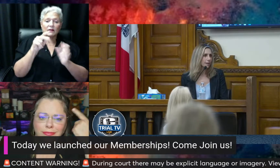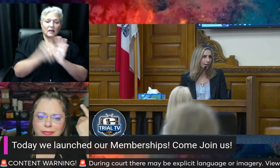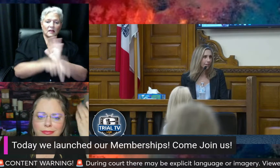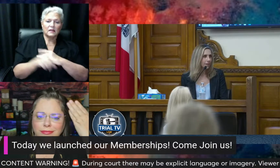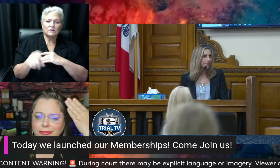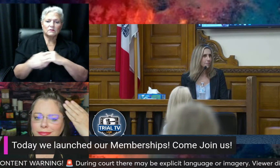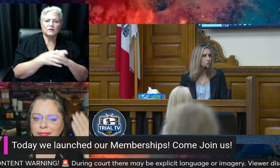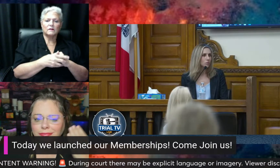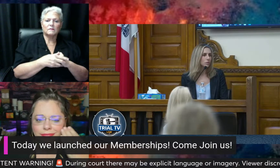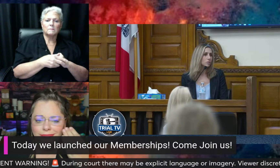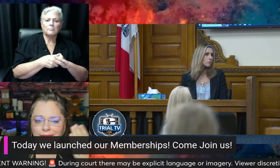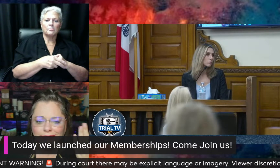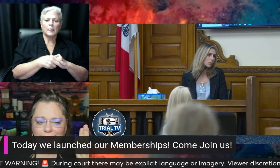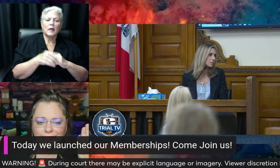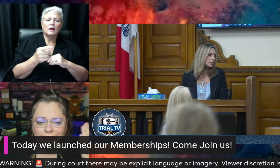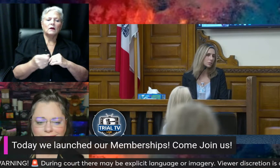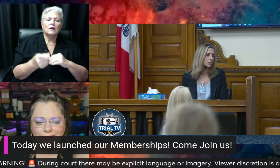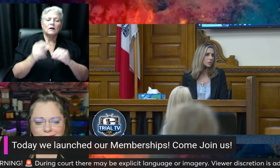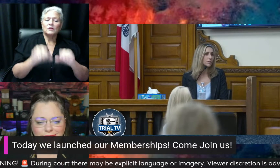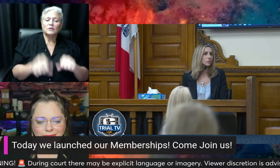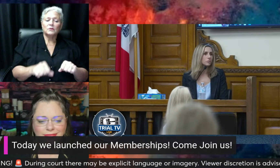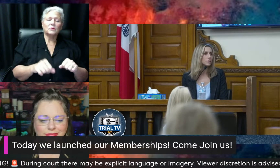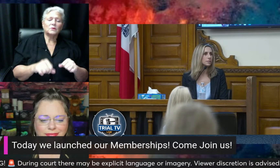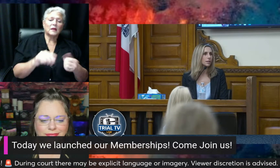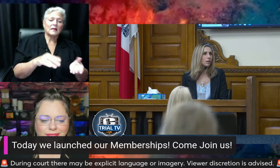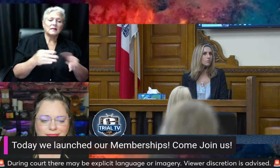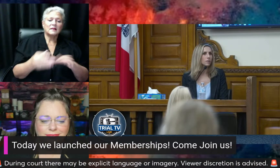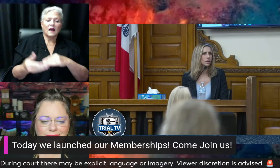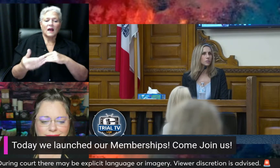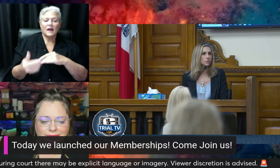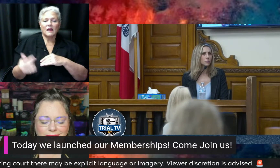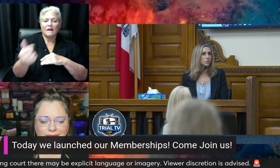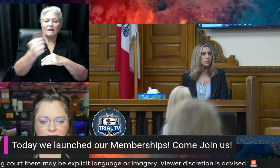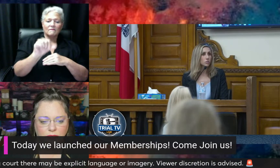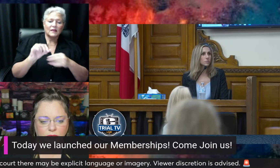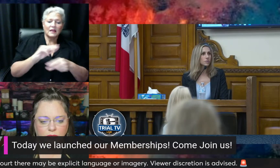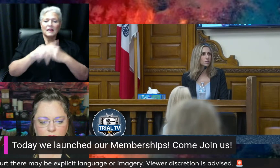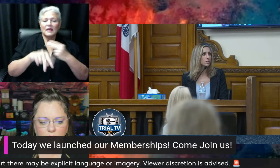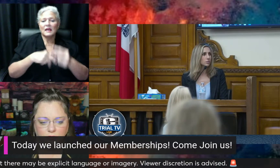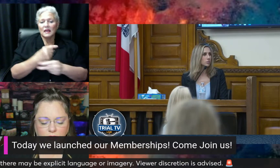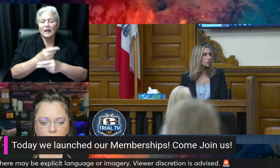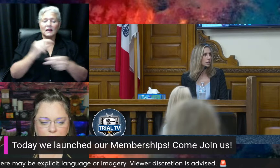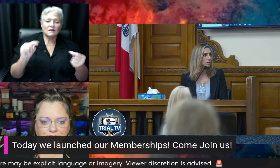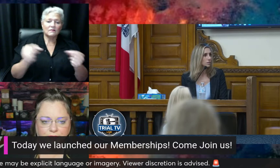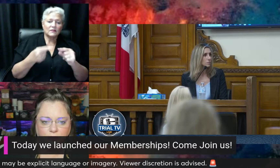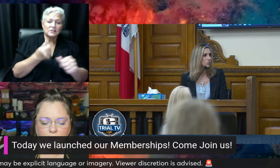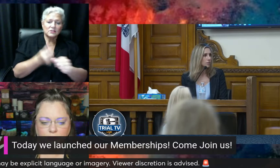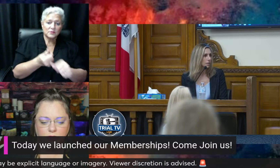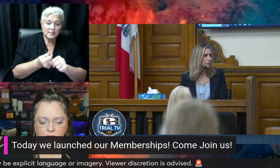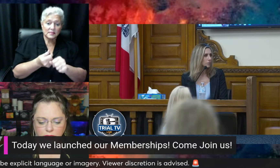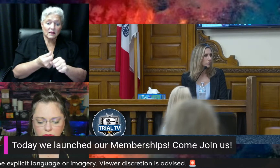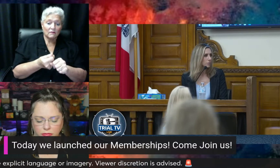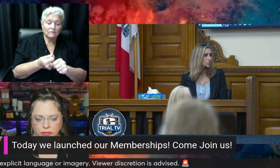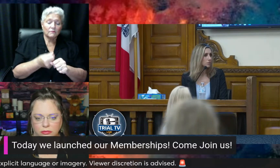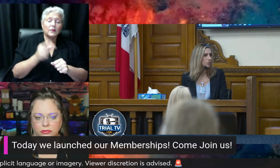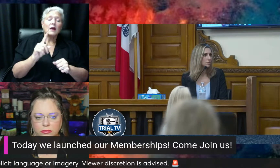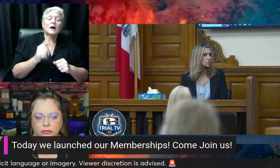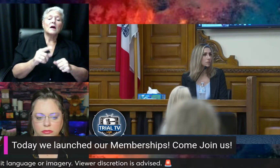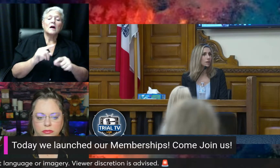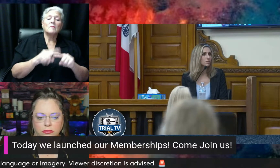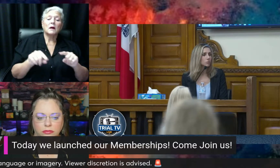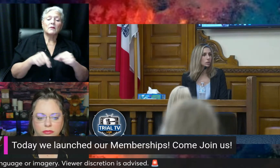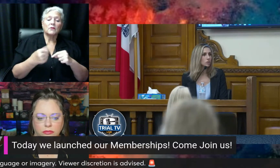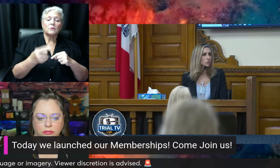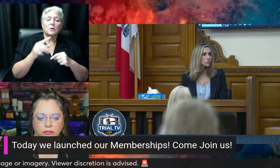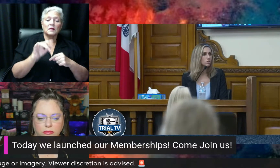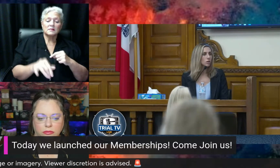Really, you can die of any sort of sharp force injury or injury itself. In terms of the injuries that cause the most damage, especially